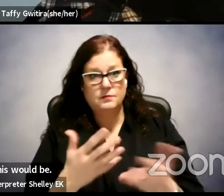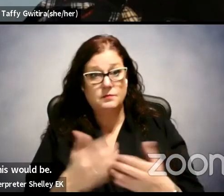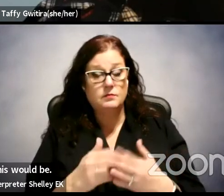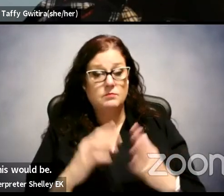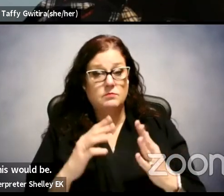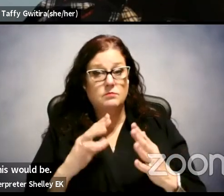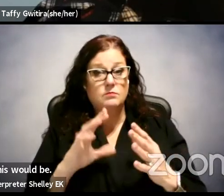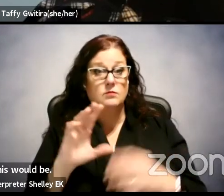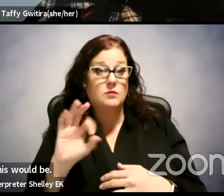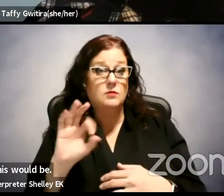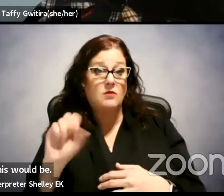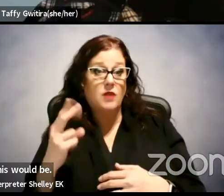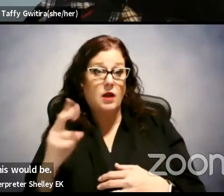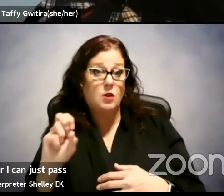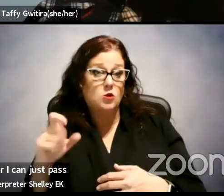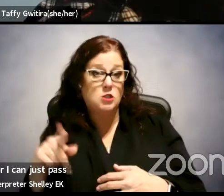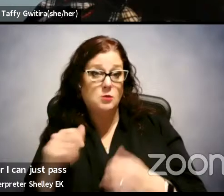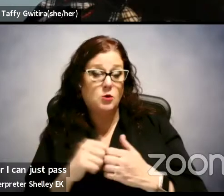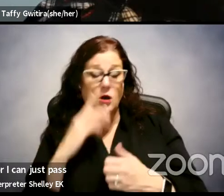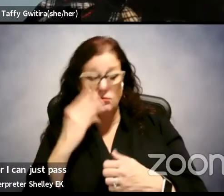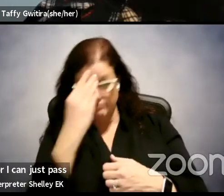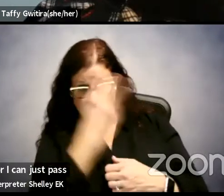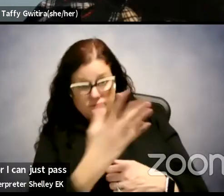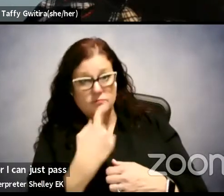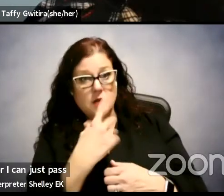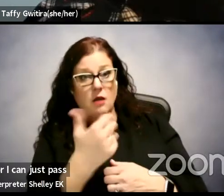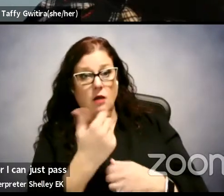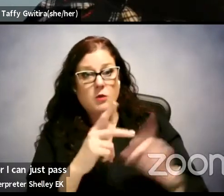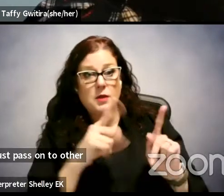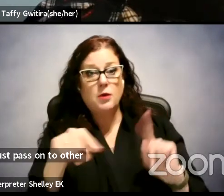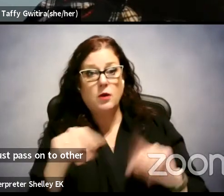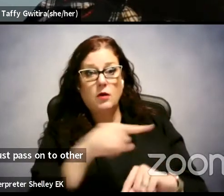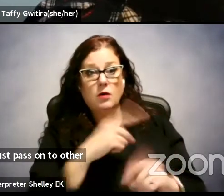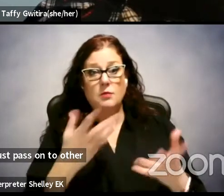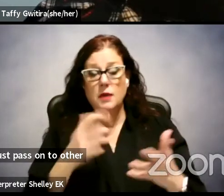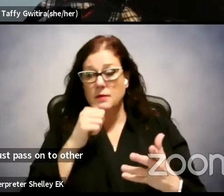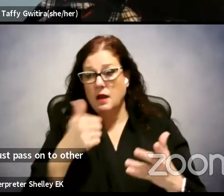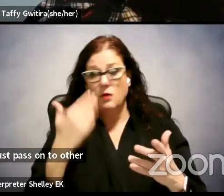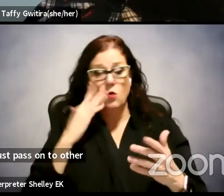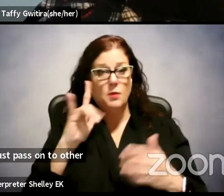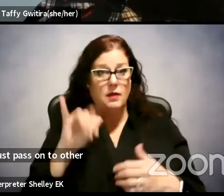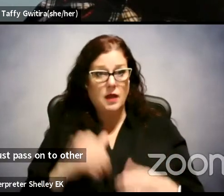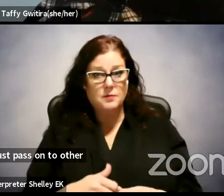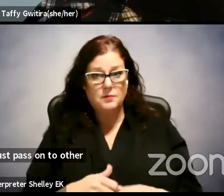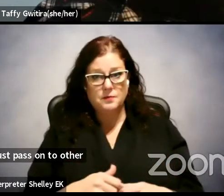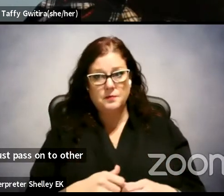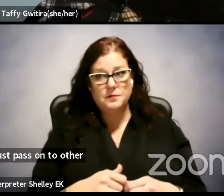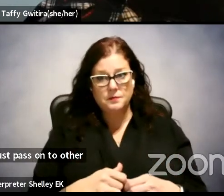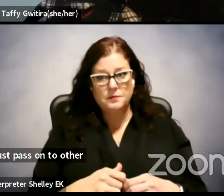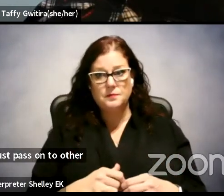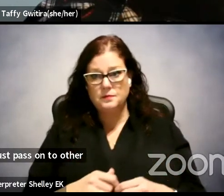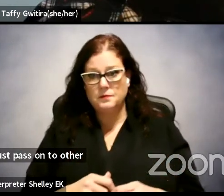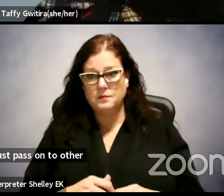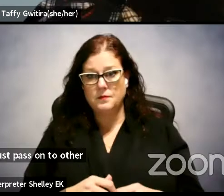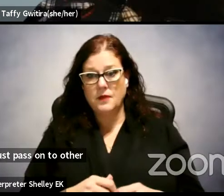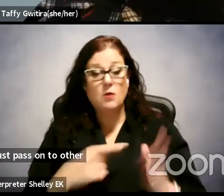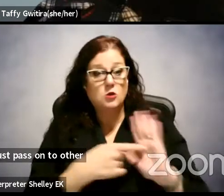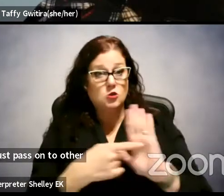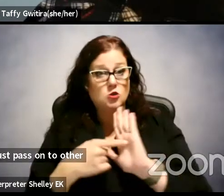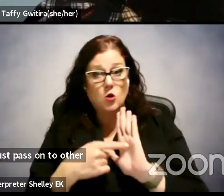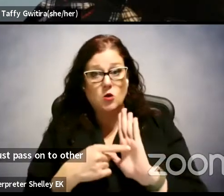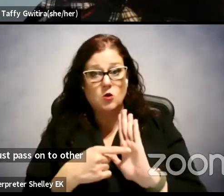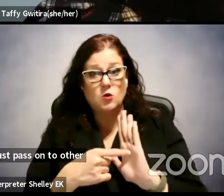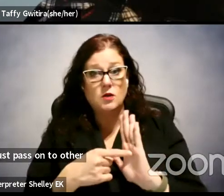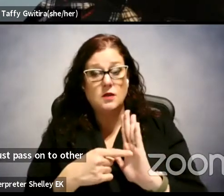fellowship with, or I can just pass this on to other people that may or may not know about it. But yeah, so I wanted to show you, these